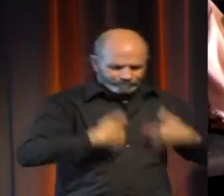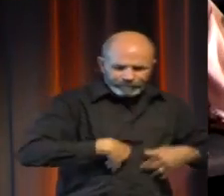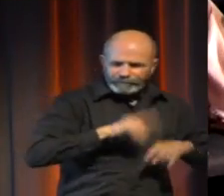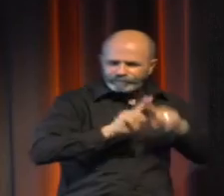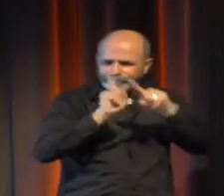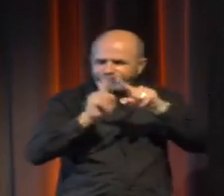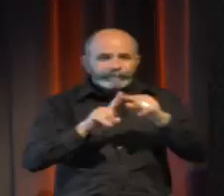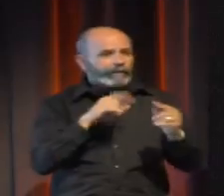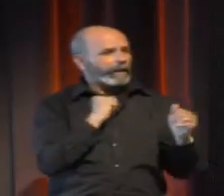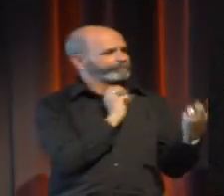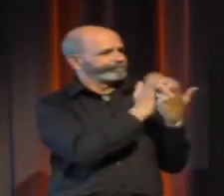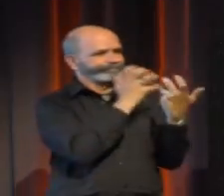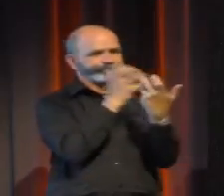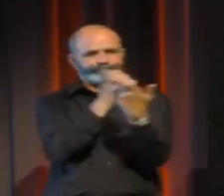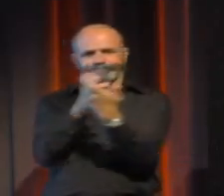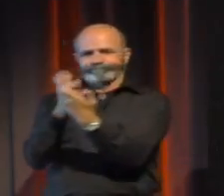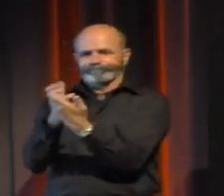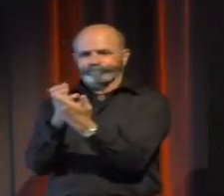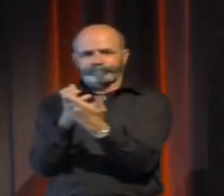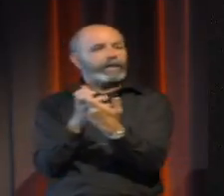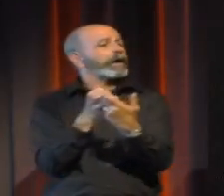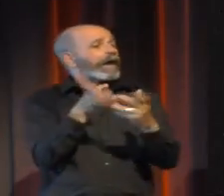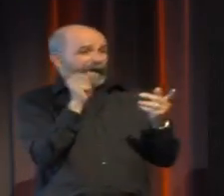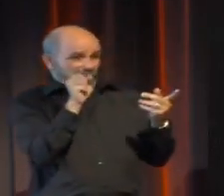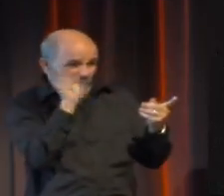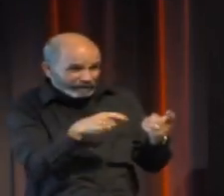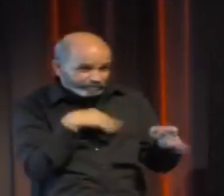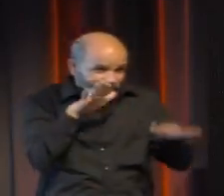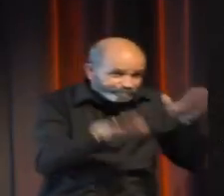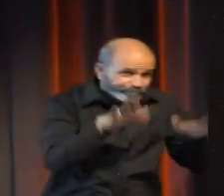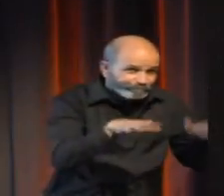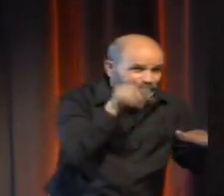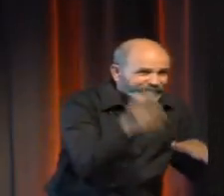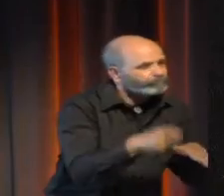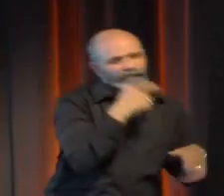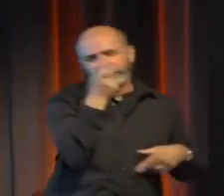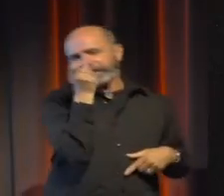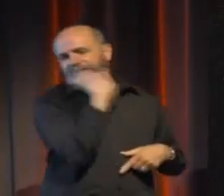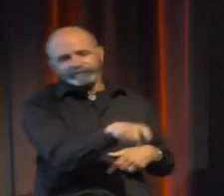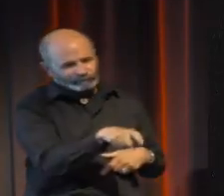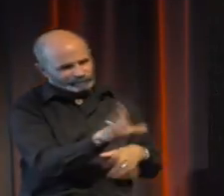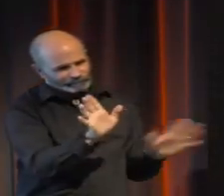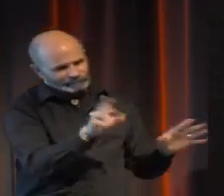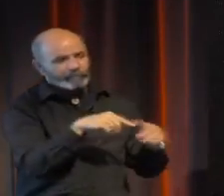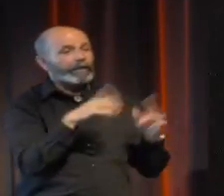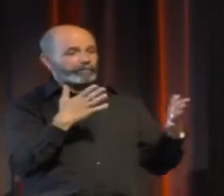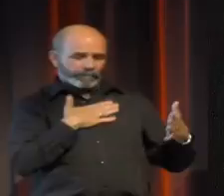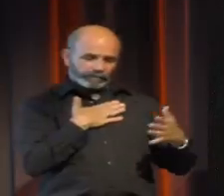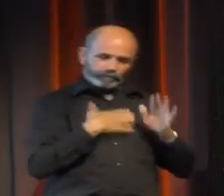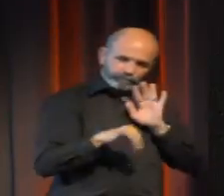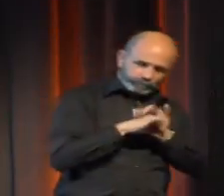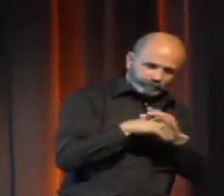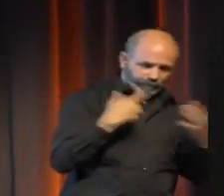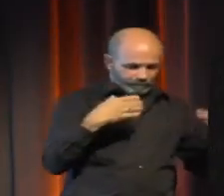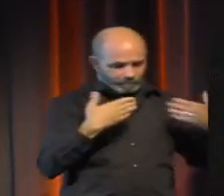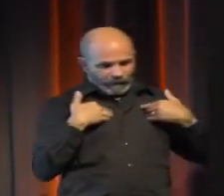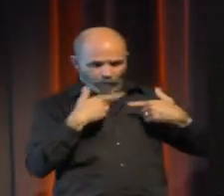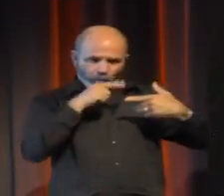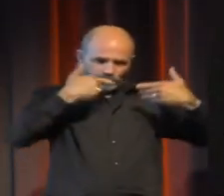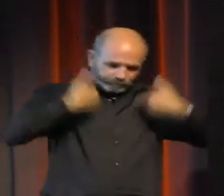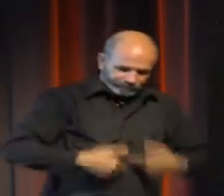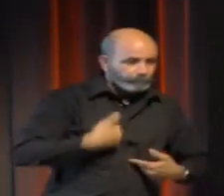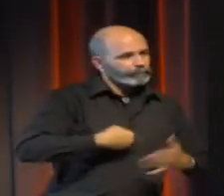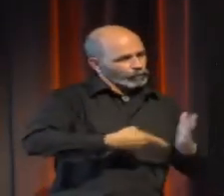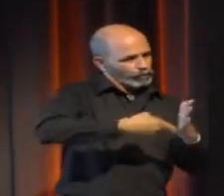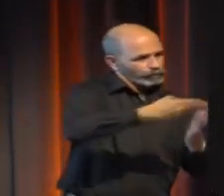Now, in direct relation to the idea of us being one of the first generations able to be honest about who we are, we also have the opportunity to